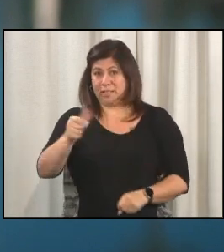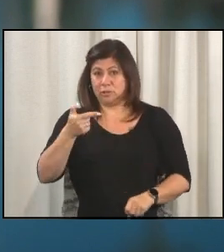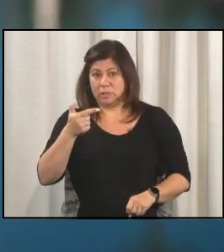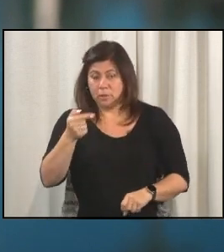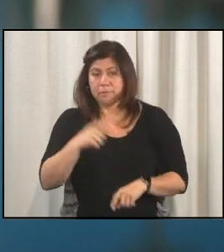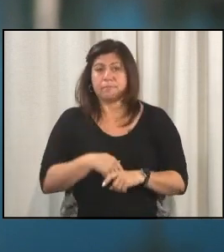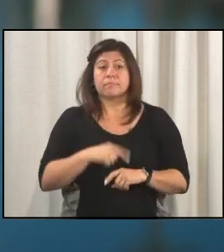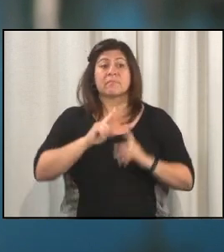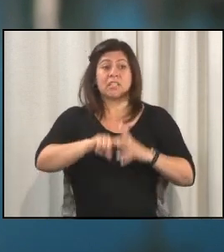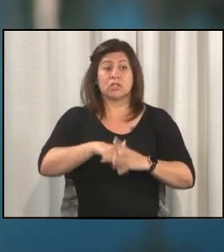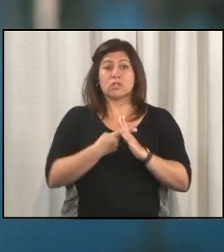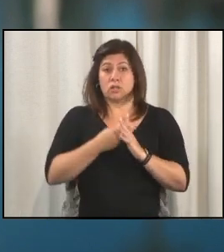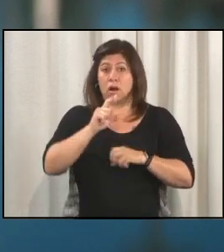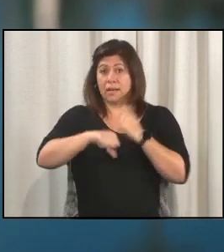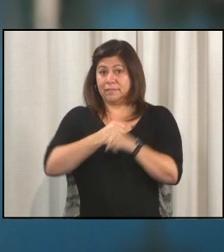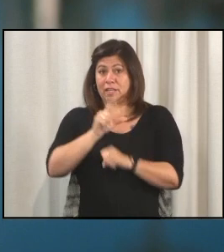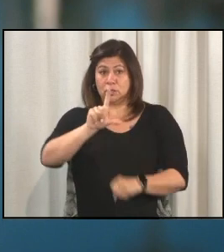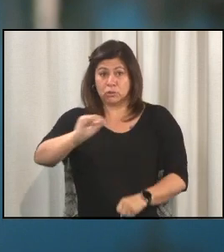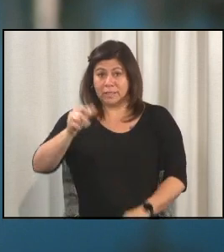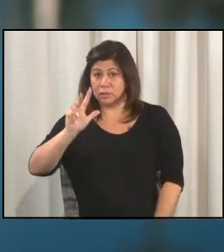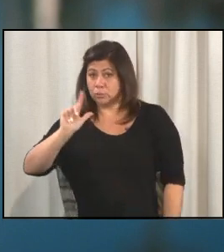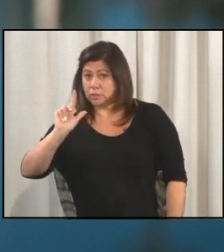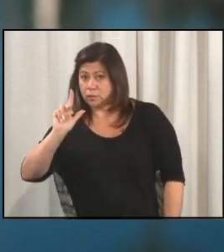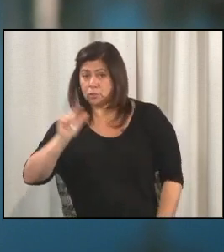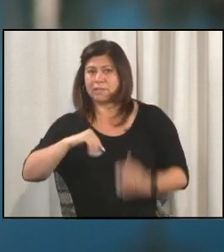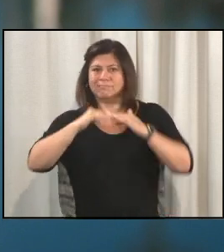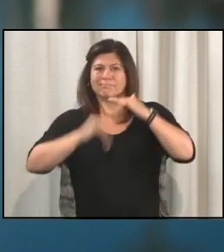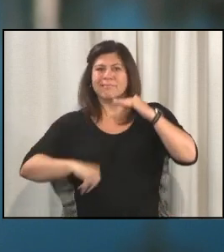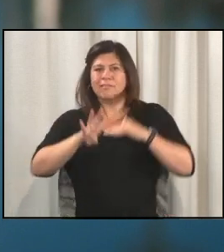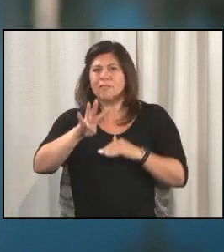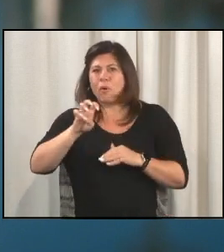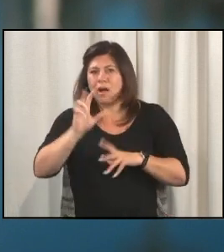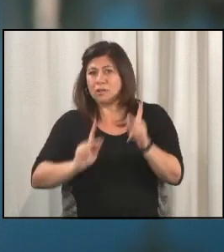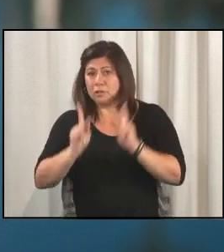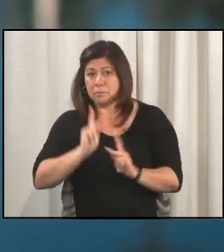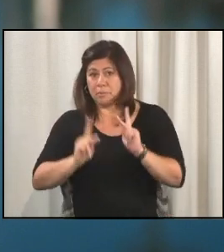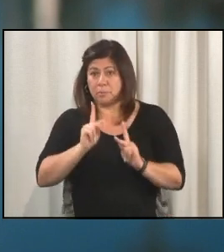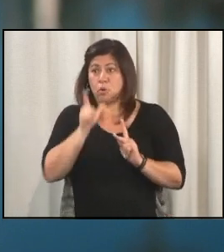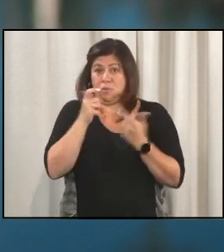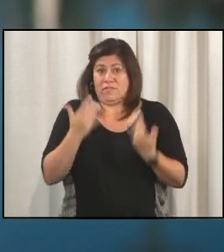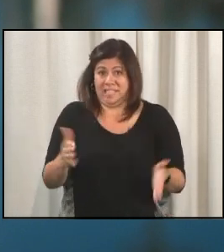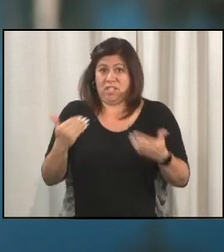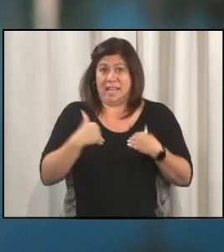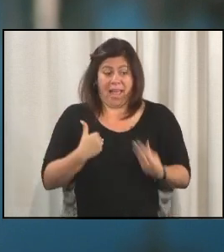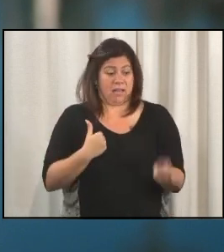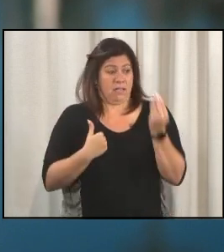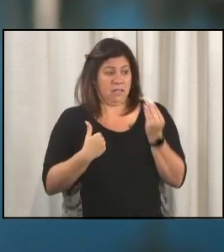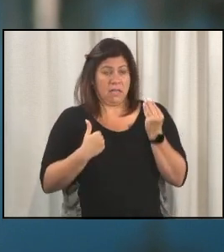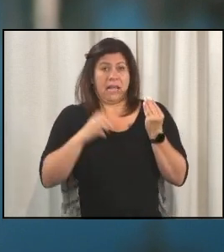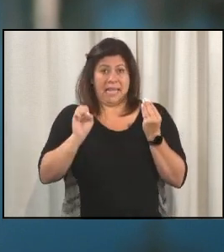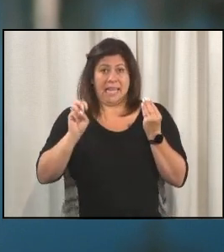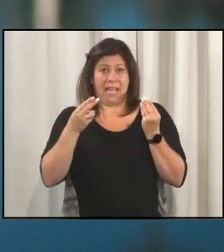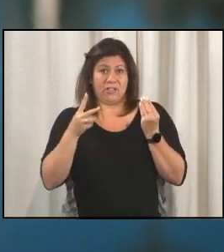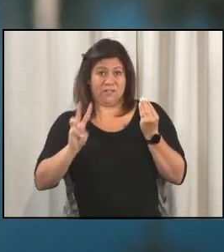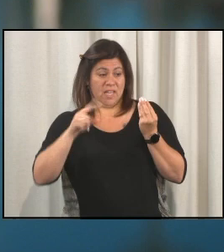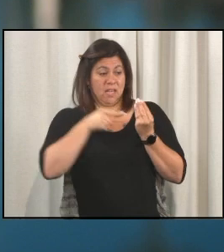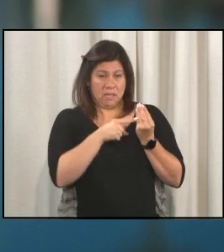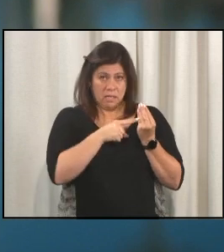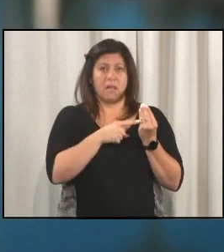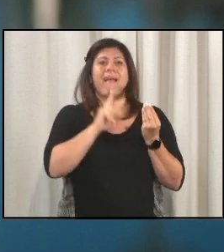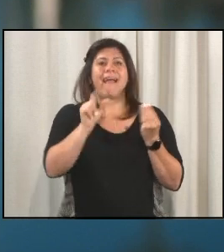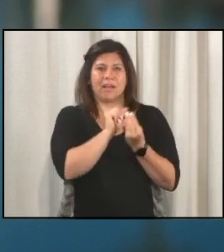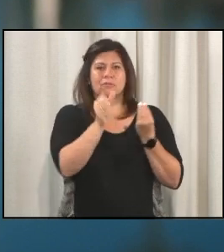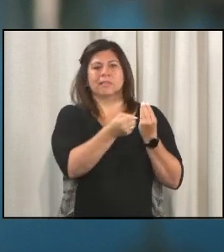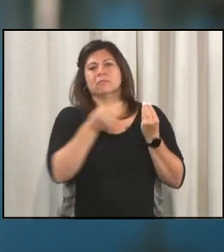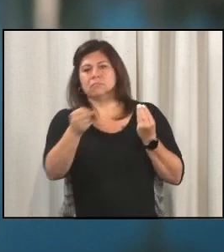the start of 2023, less than 400 people in possession of an EHV were actually leased with